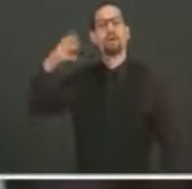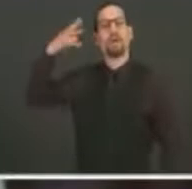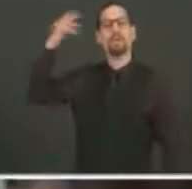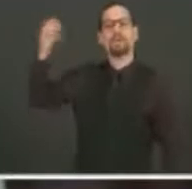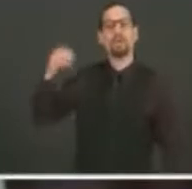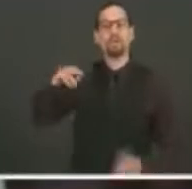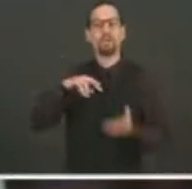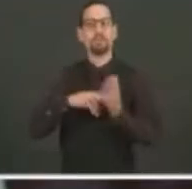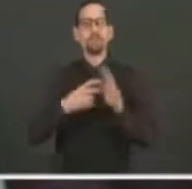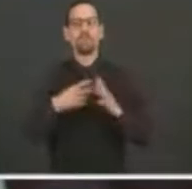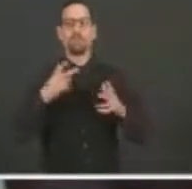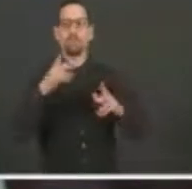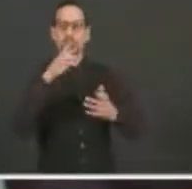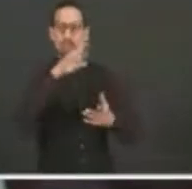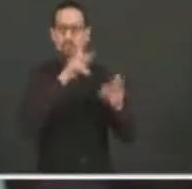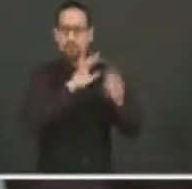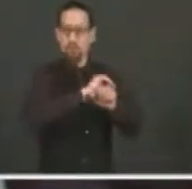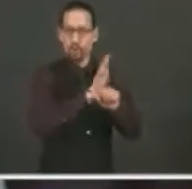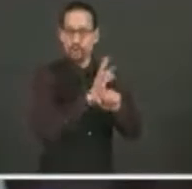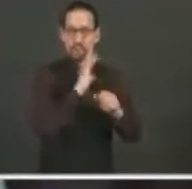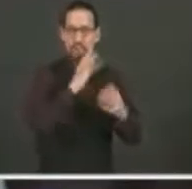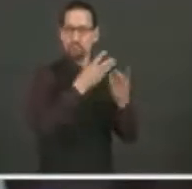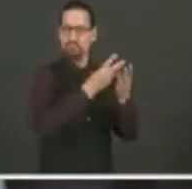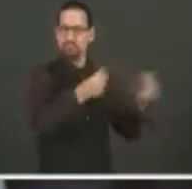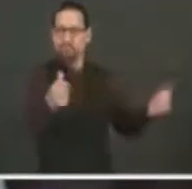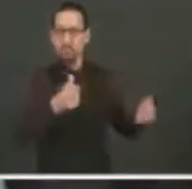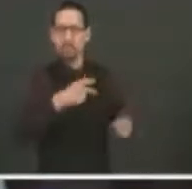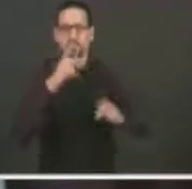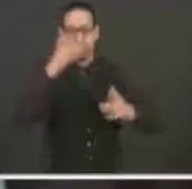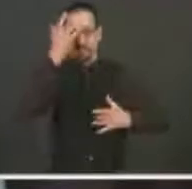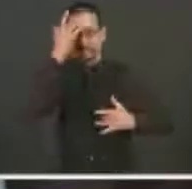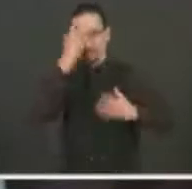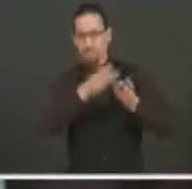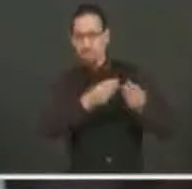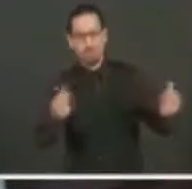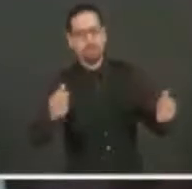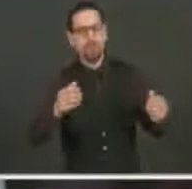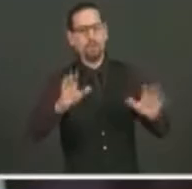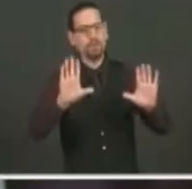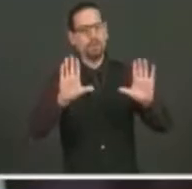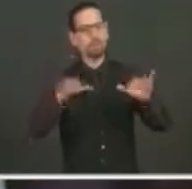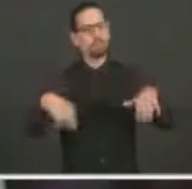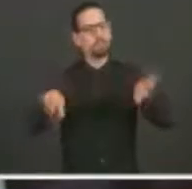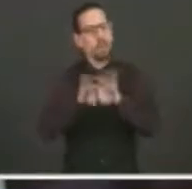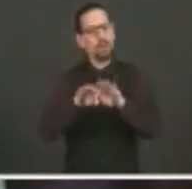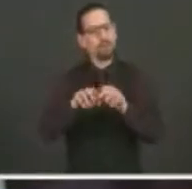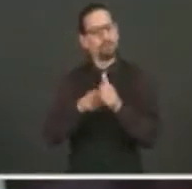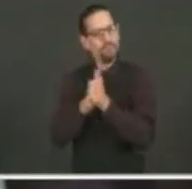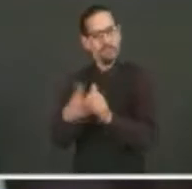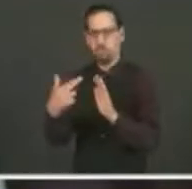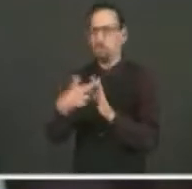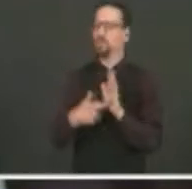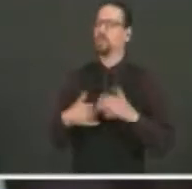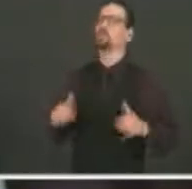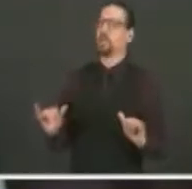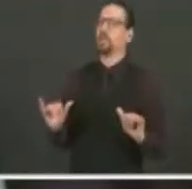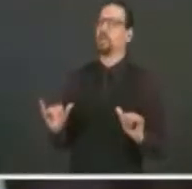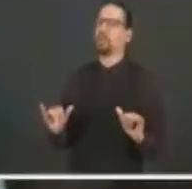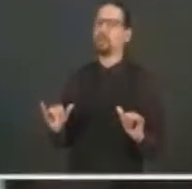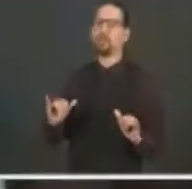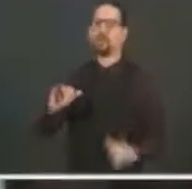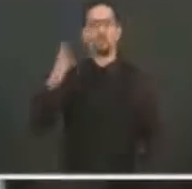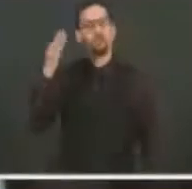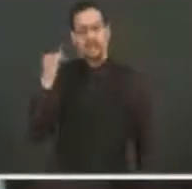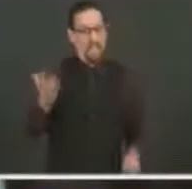cases, but yet we all have to follow the rules even more. And the reason is